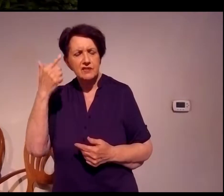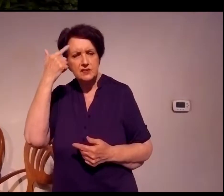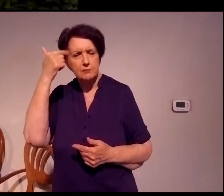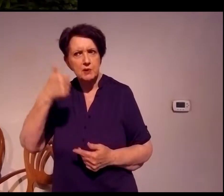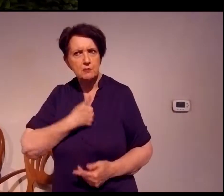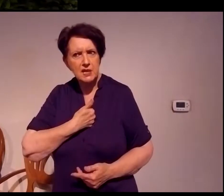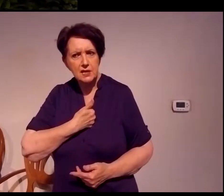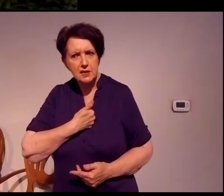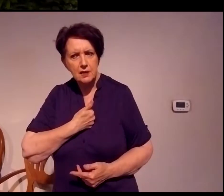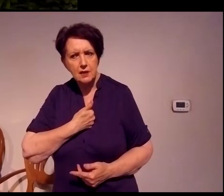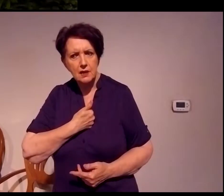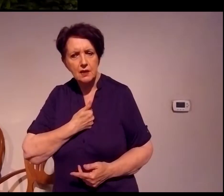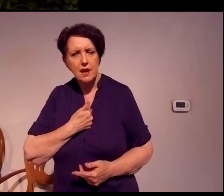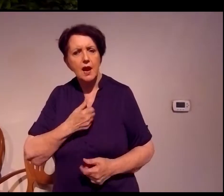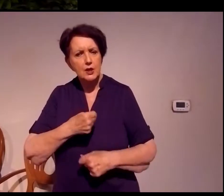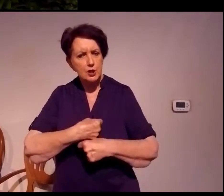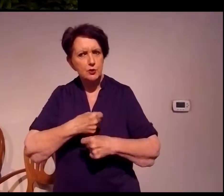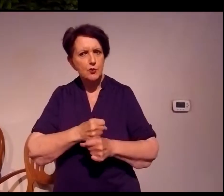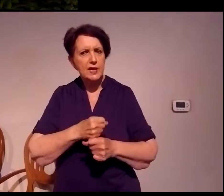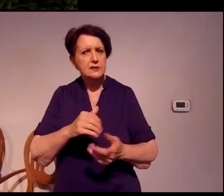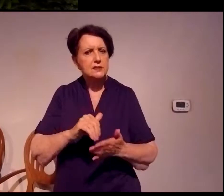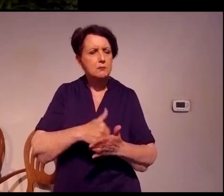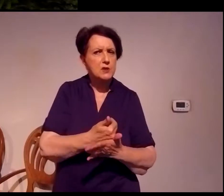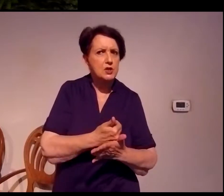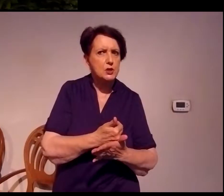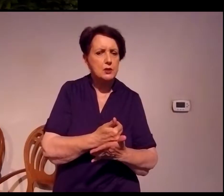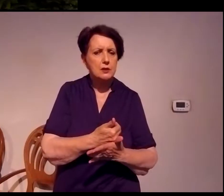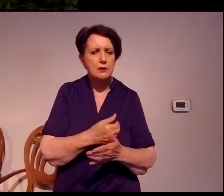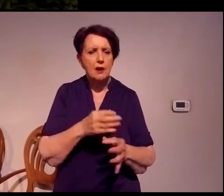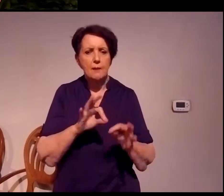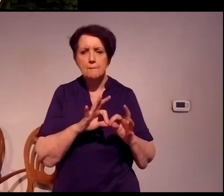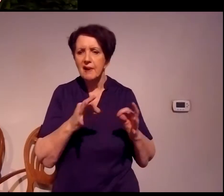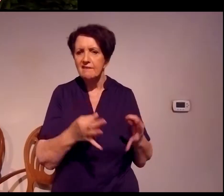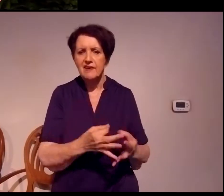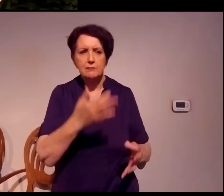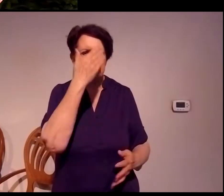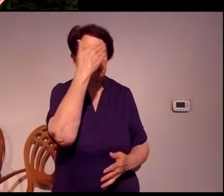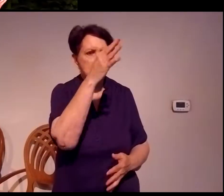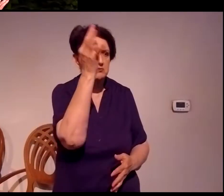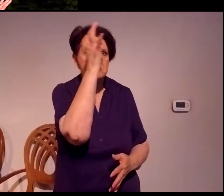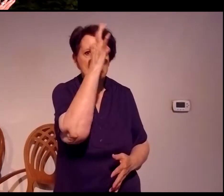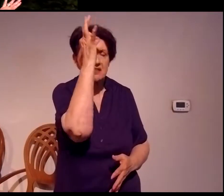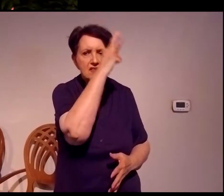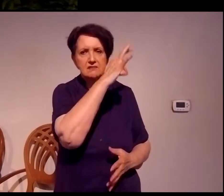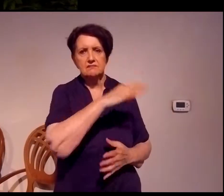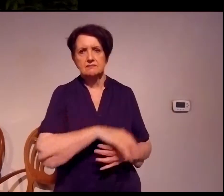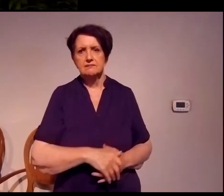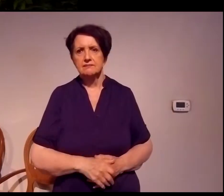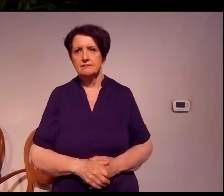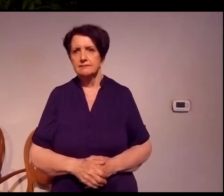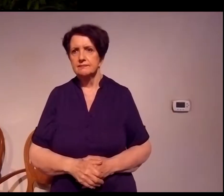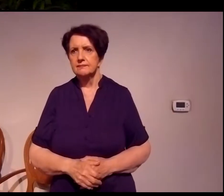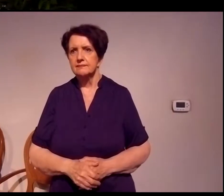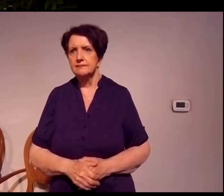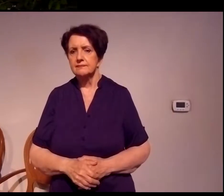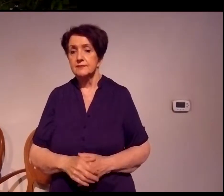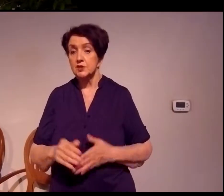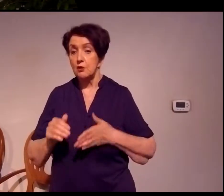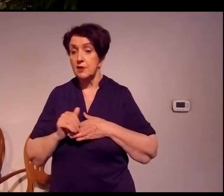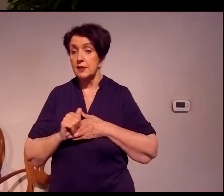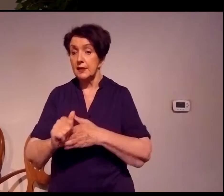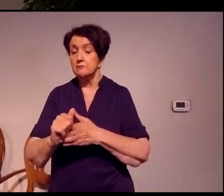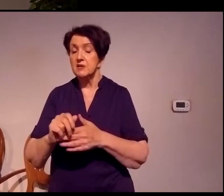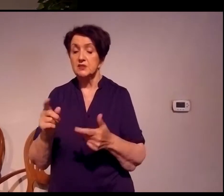create something new that my family knows not of? So that led me to